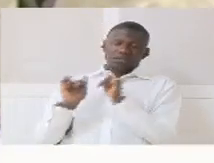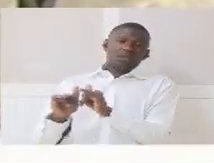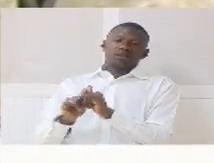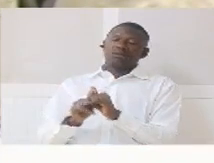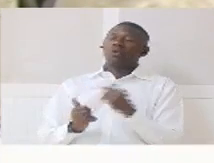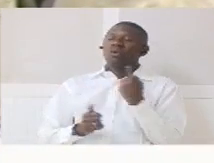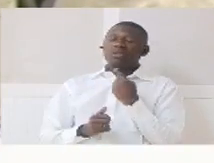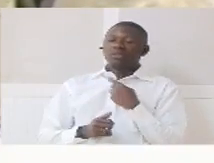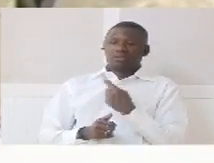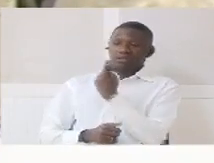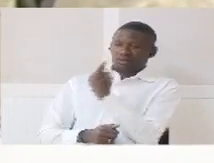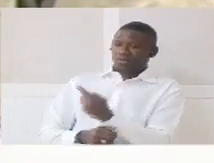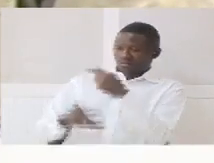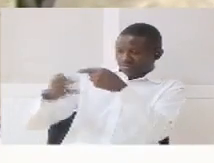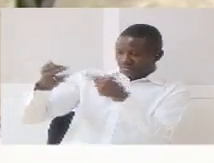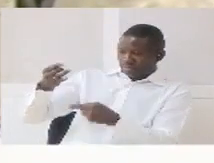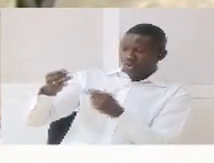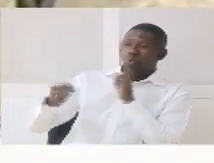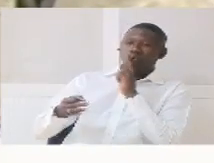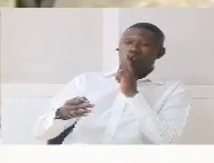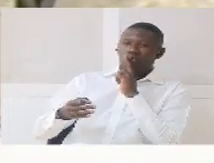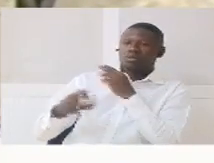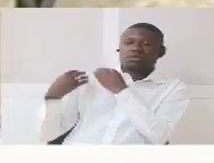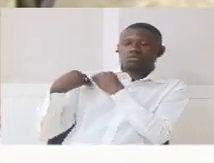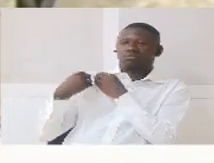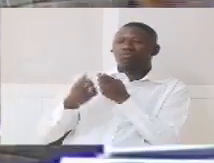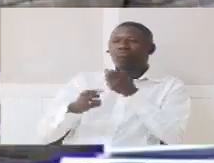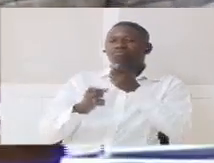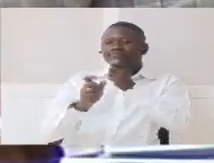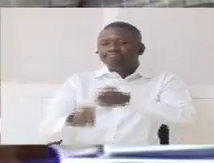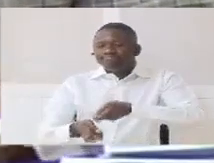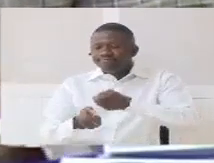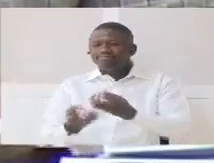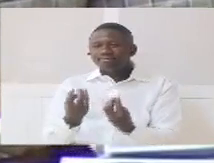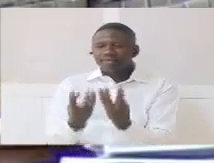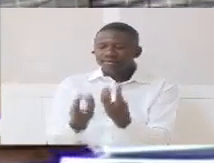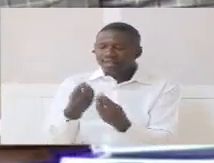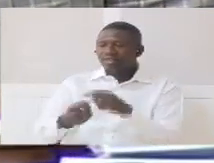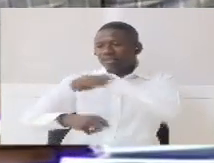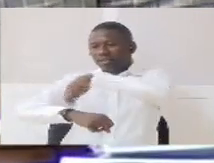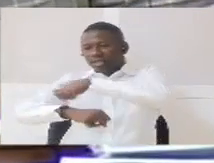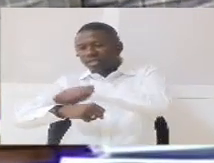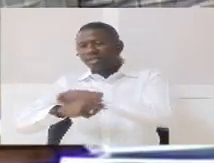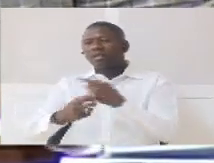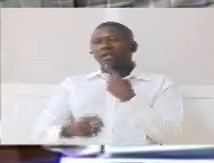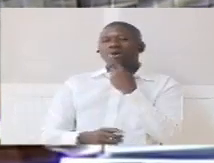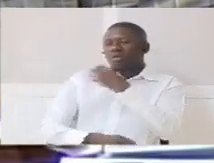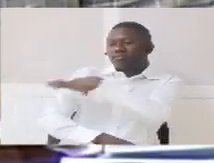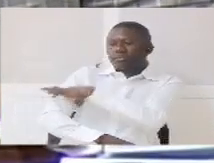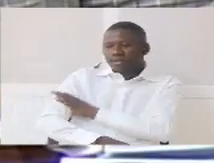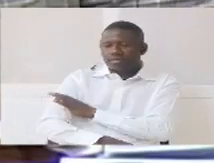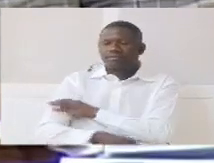Except these individuals that I mentioned earlier on. But for a lot of these detainees, the NIA used to come pick them